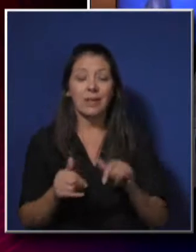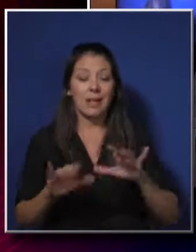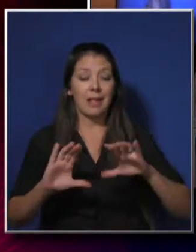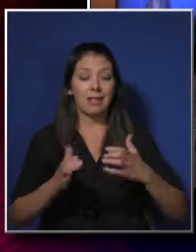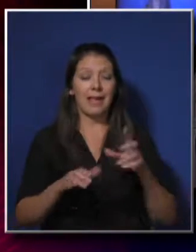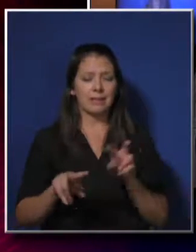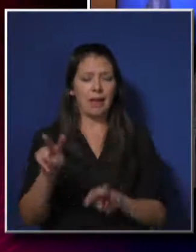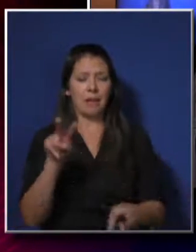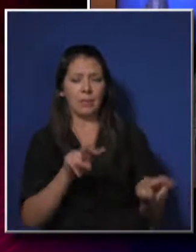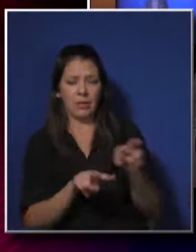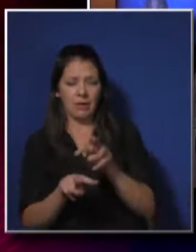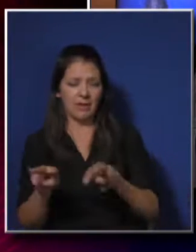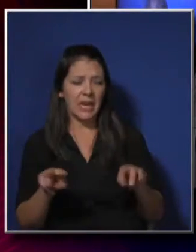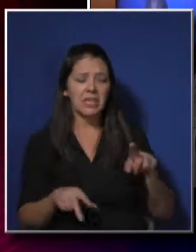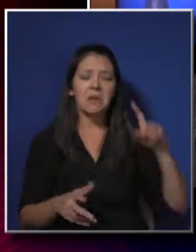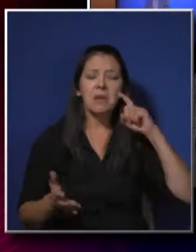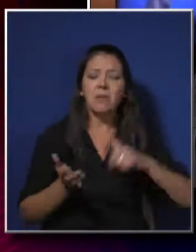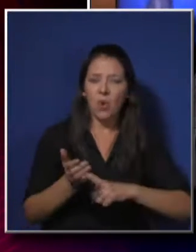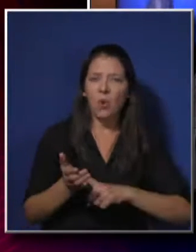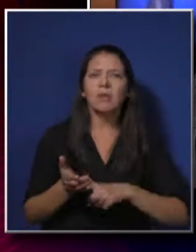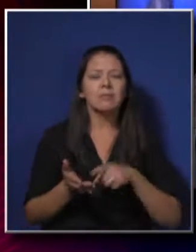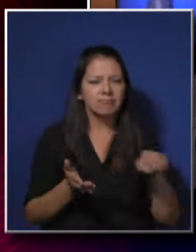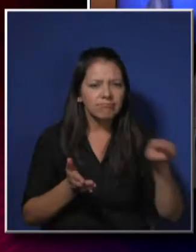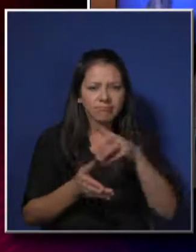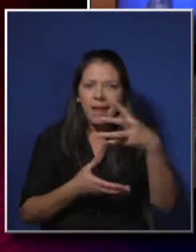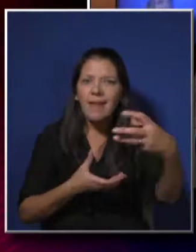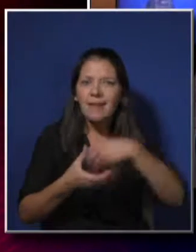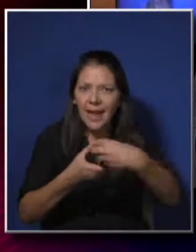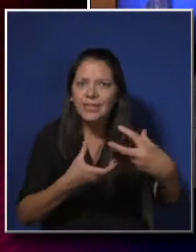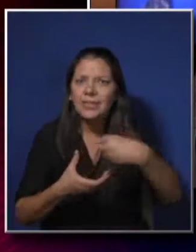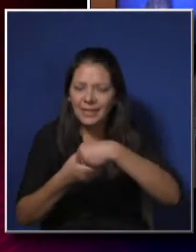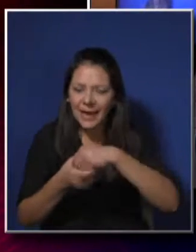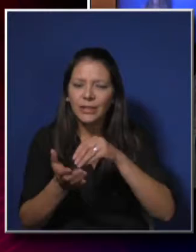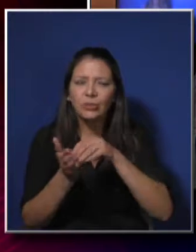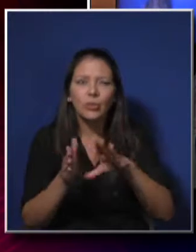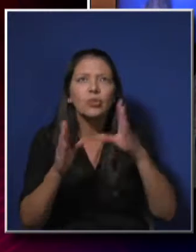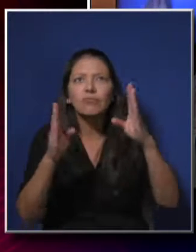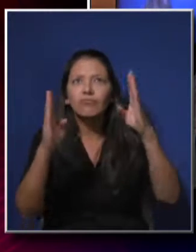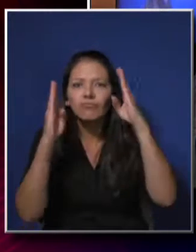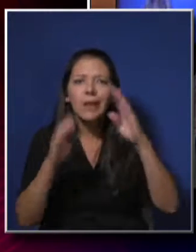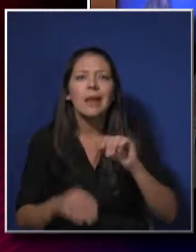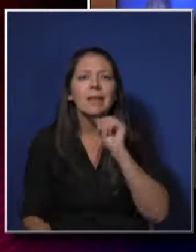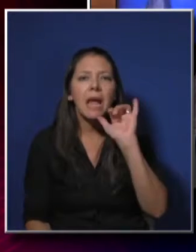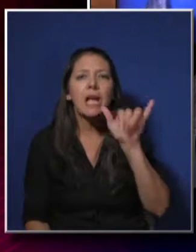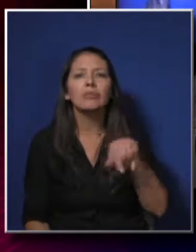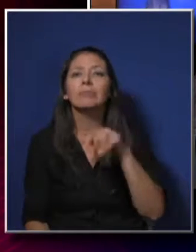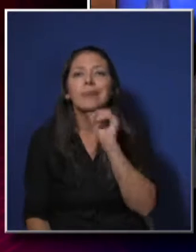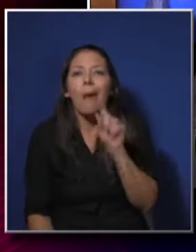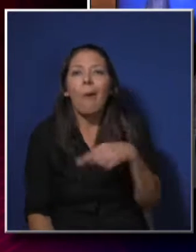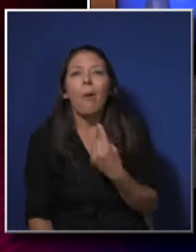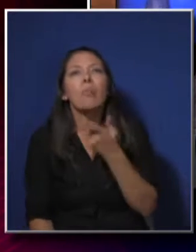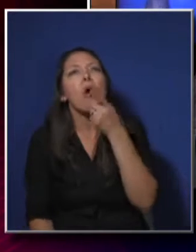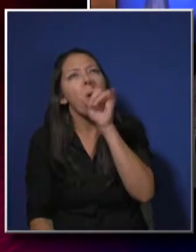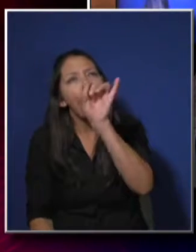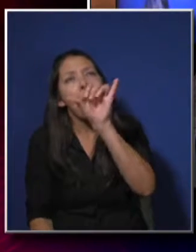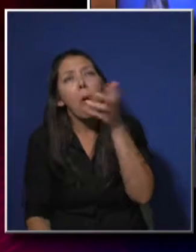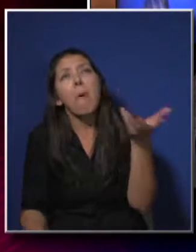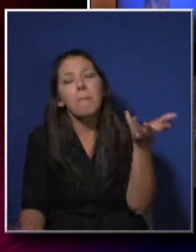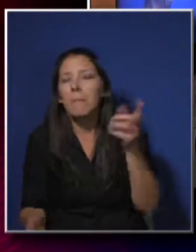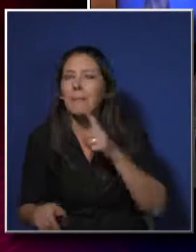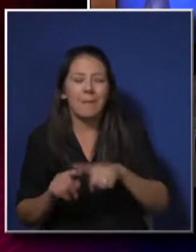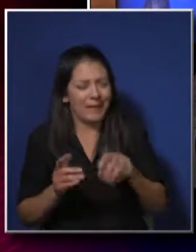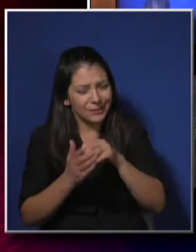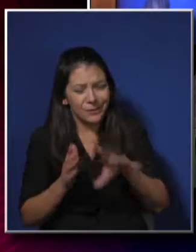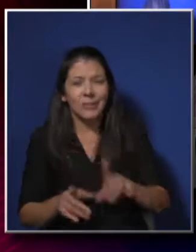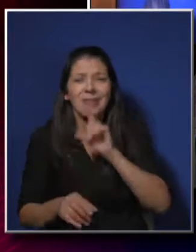that there was much active engagement with students, not just sitting and getting information, rather conducting